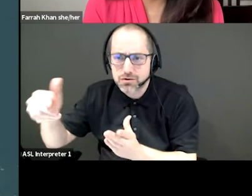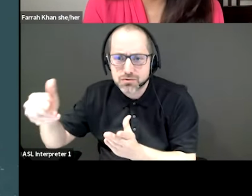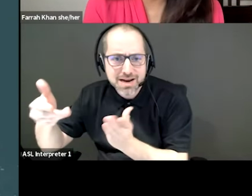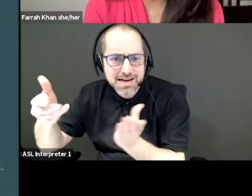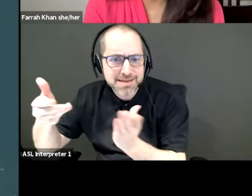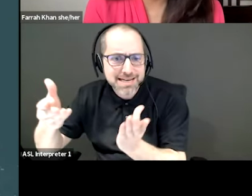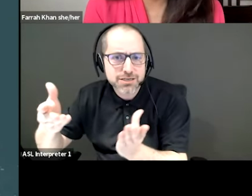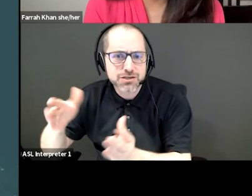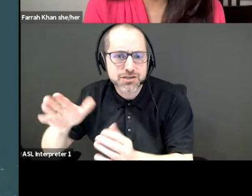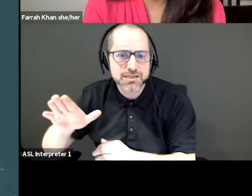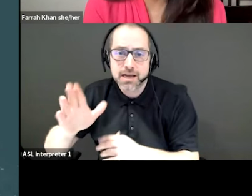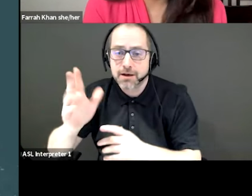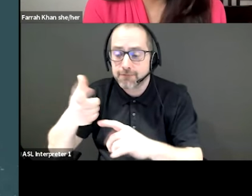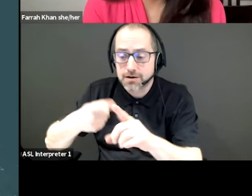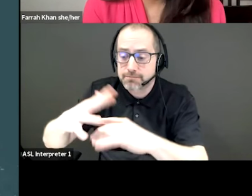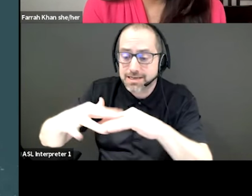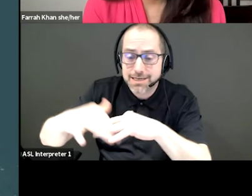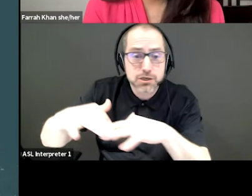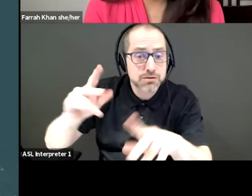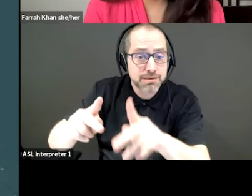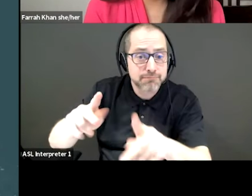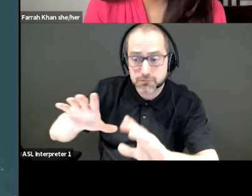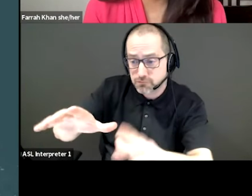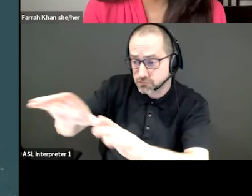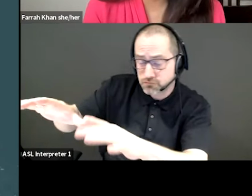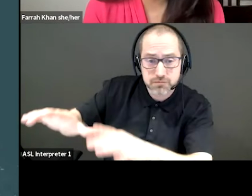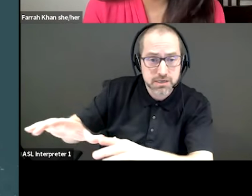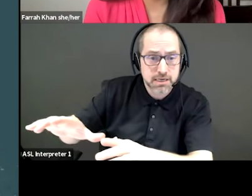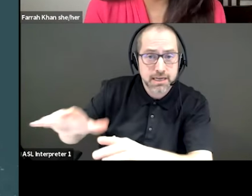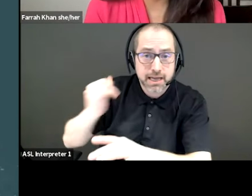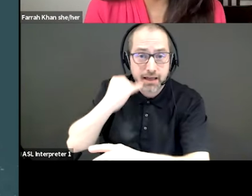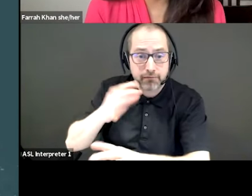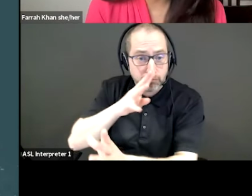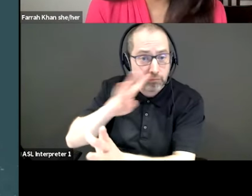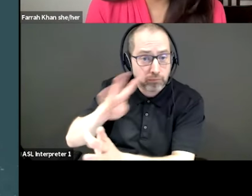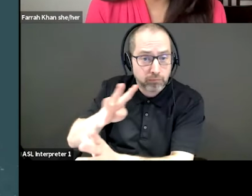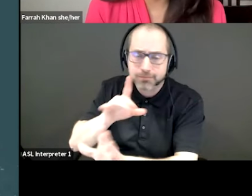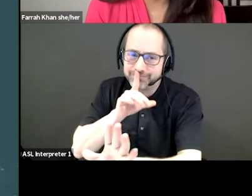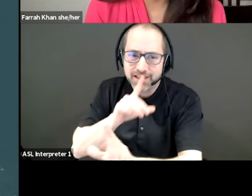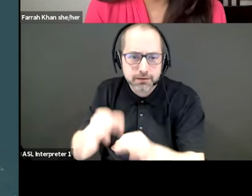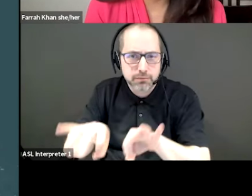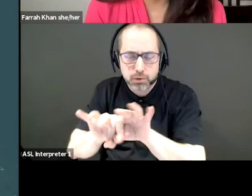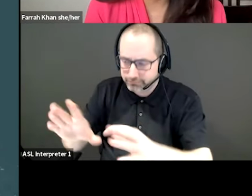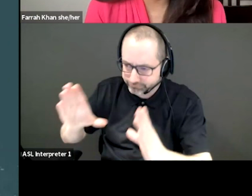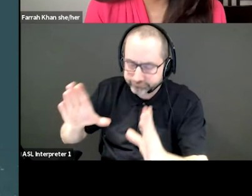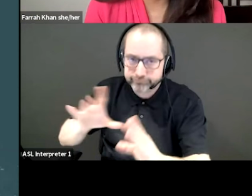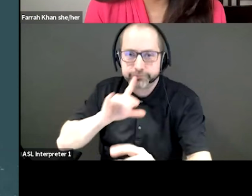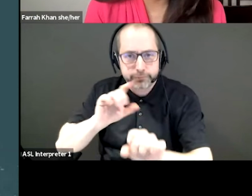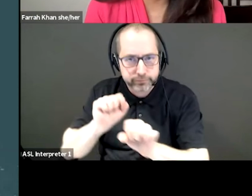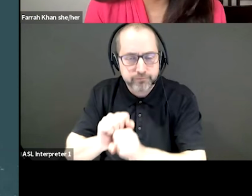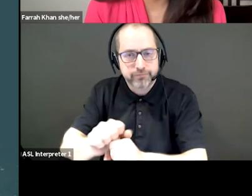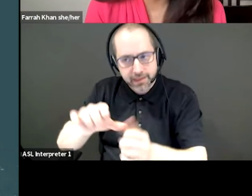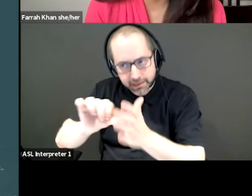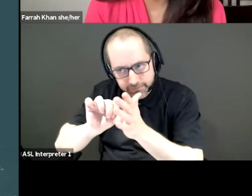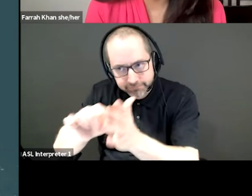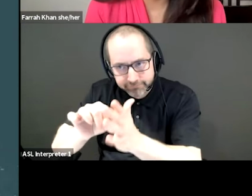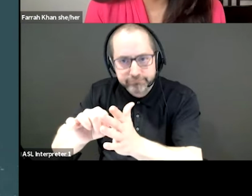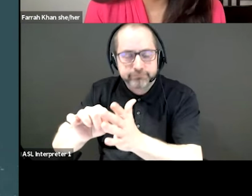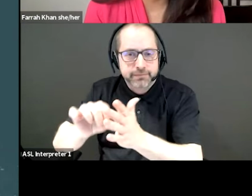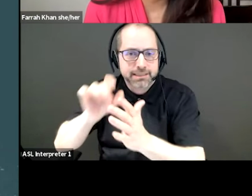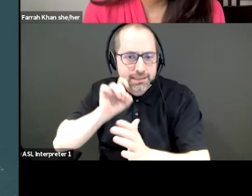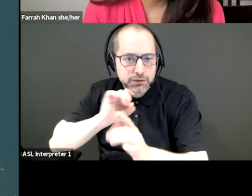again from Indigenous communities, then we will not be accurately and really addressing sexual violence on our campus and gender-based violence